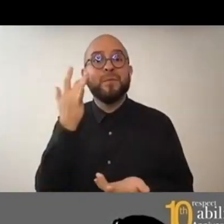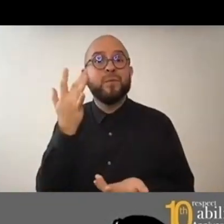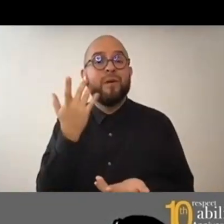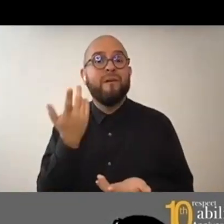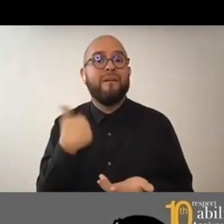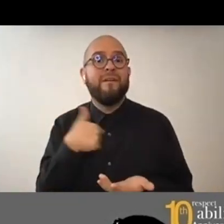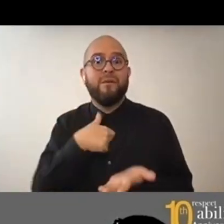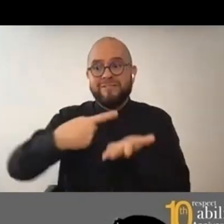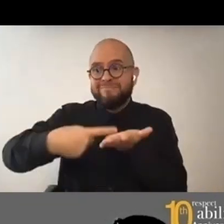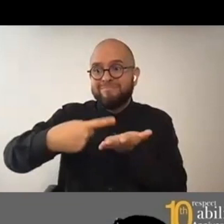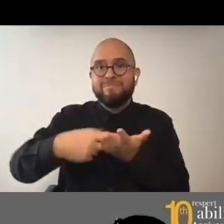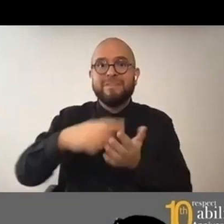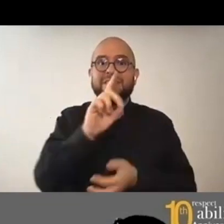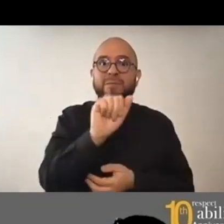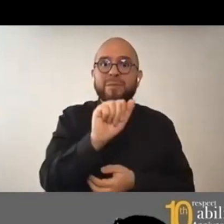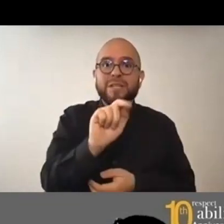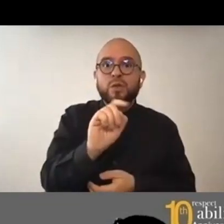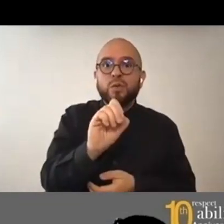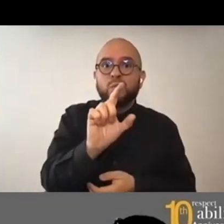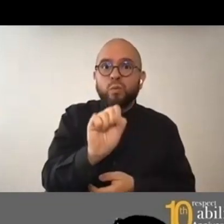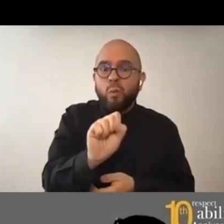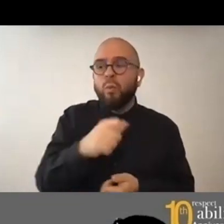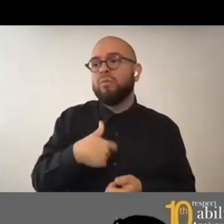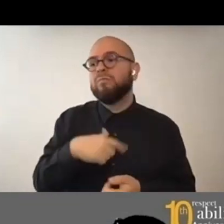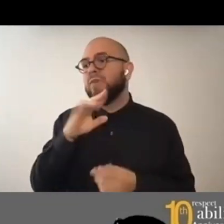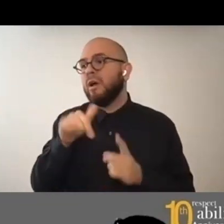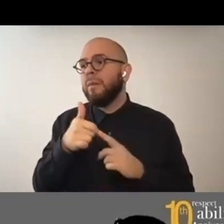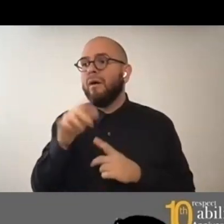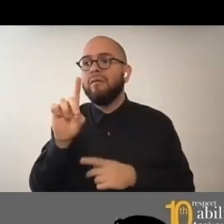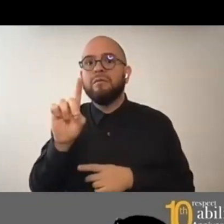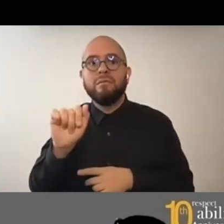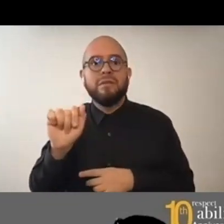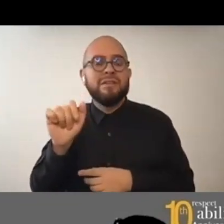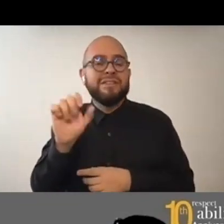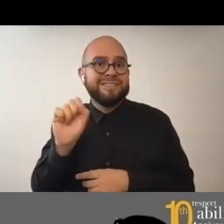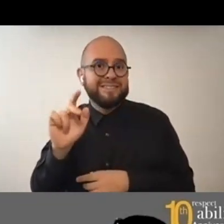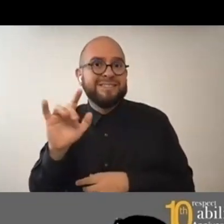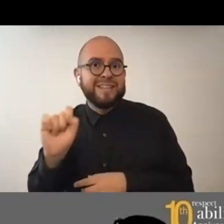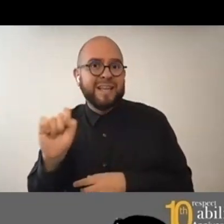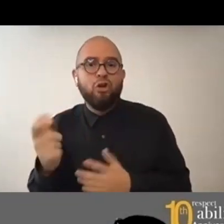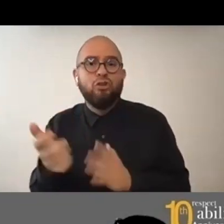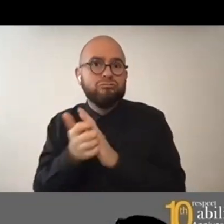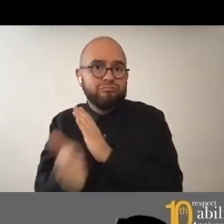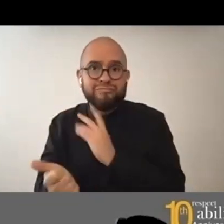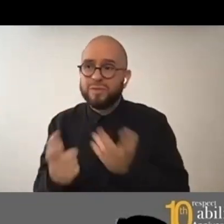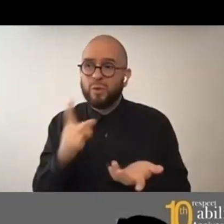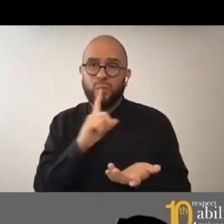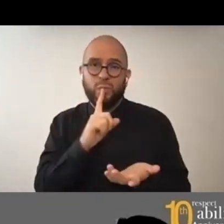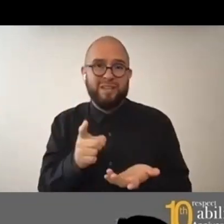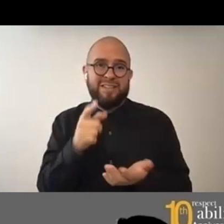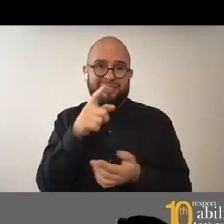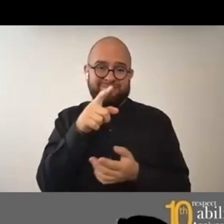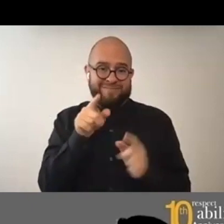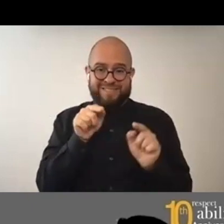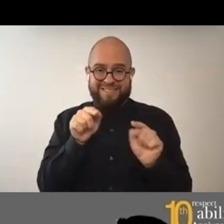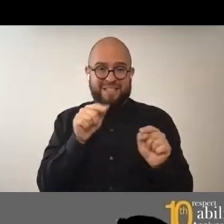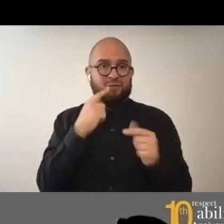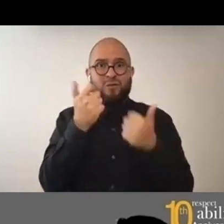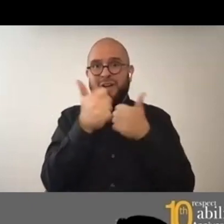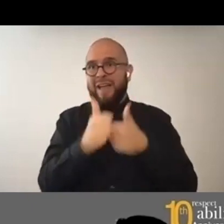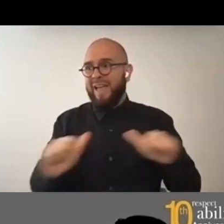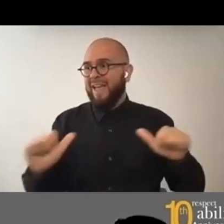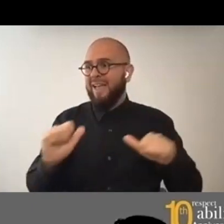and skills, which are training here, they're really about disability-specific tools and skills to succeed in any knowledge-based